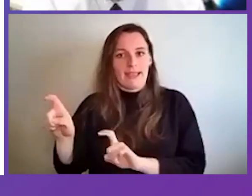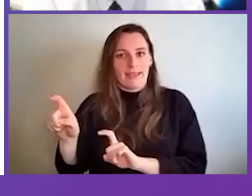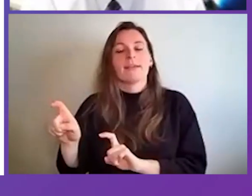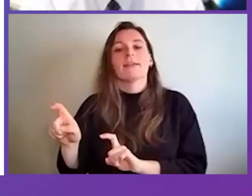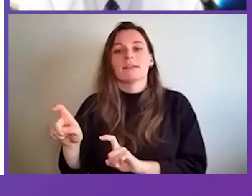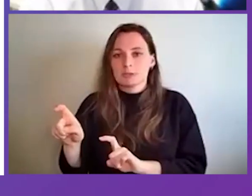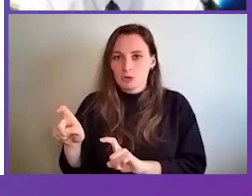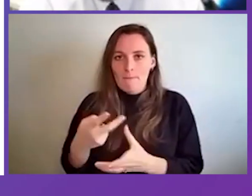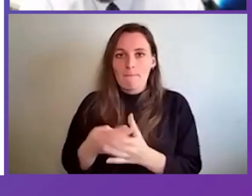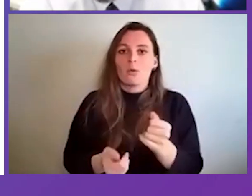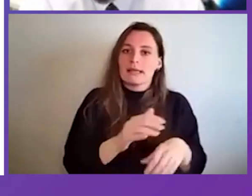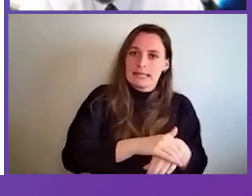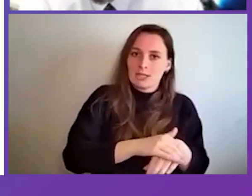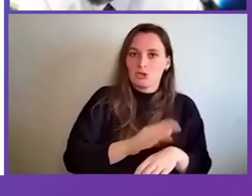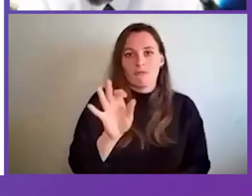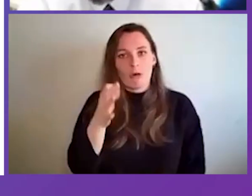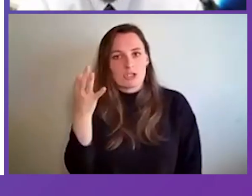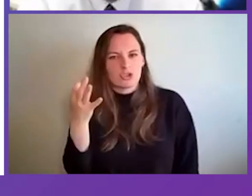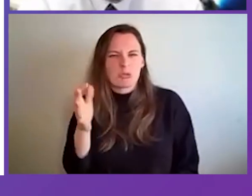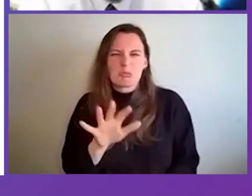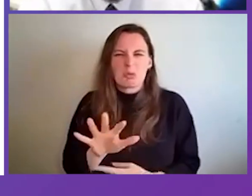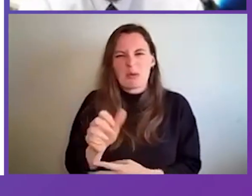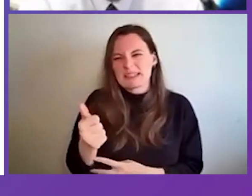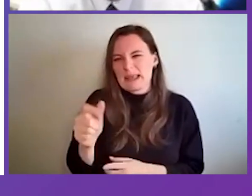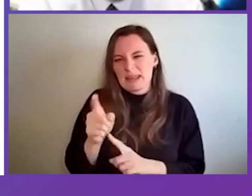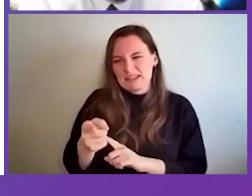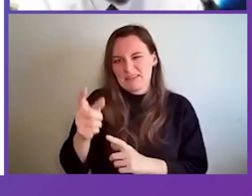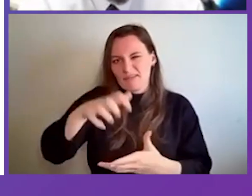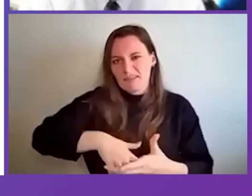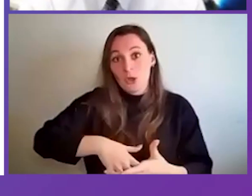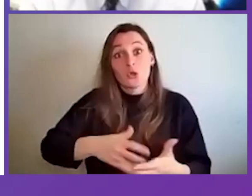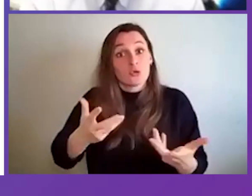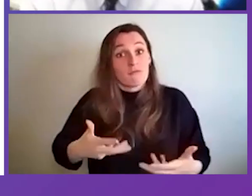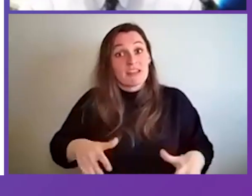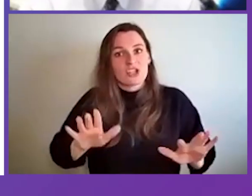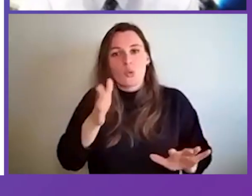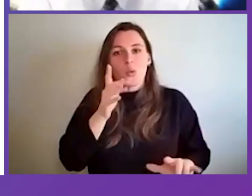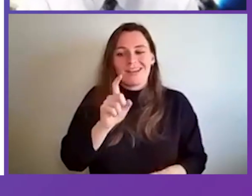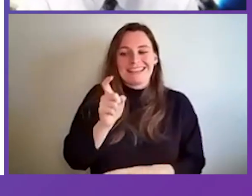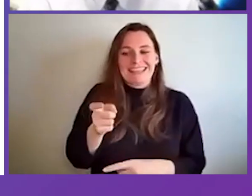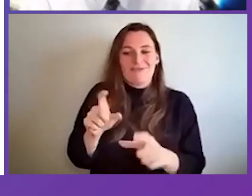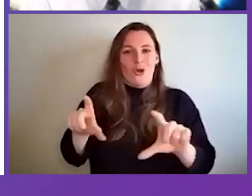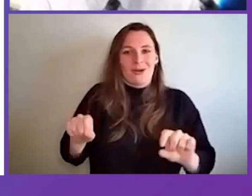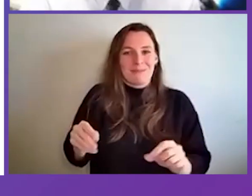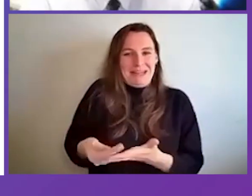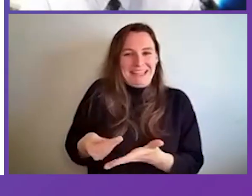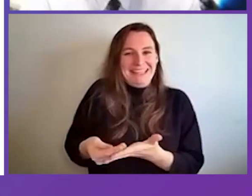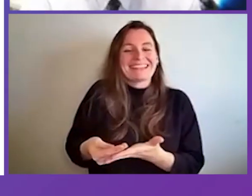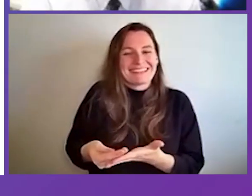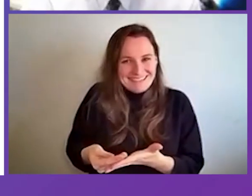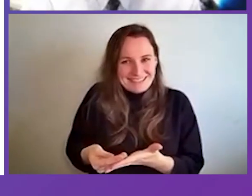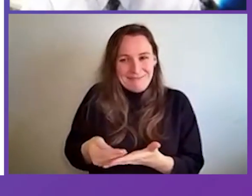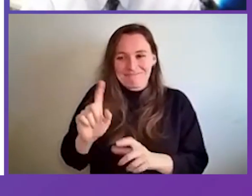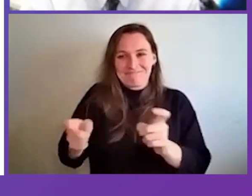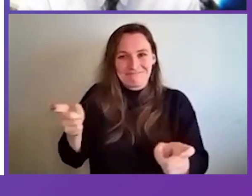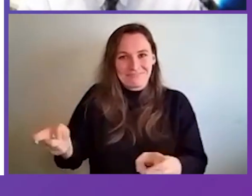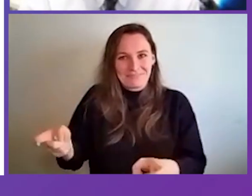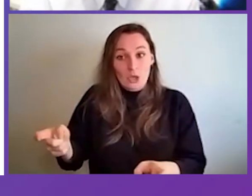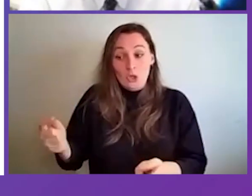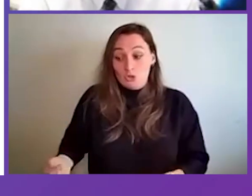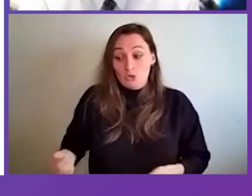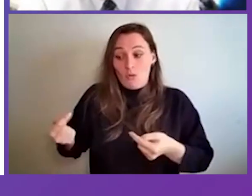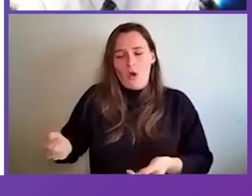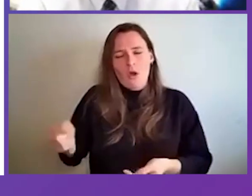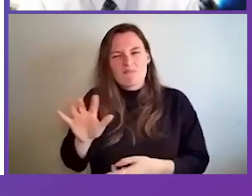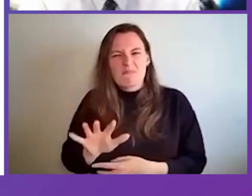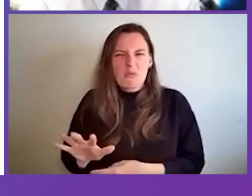minutes to fill out, and you get a gift card for filling it out. So far, we've received about 25 responses. I'll just touch